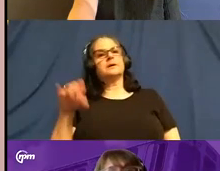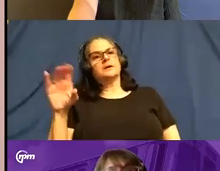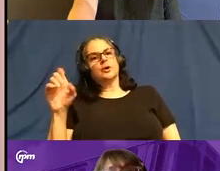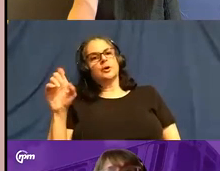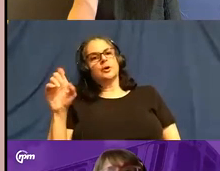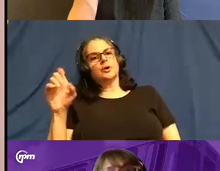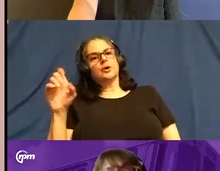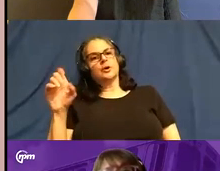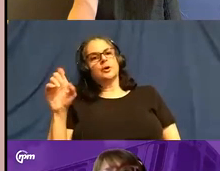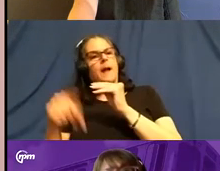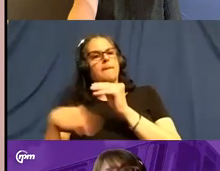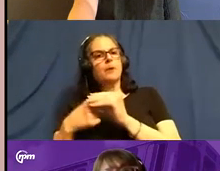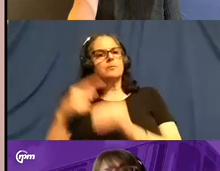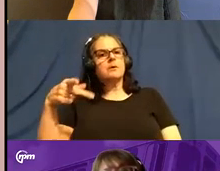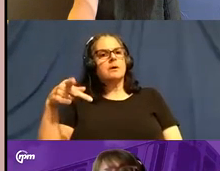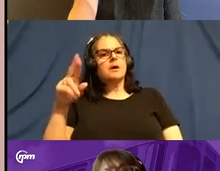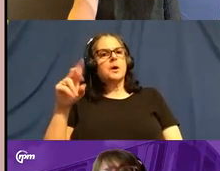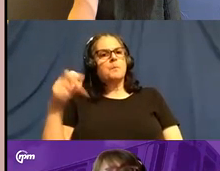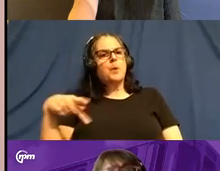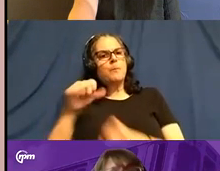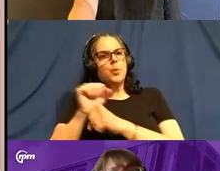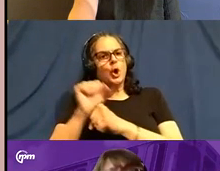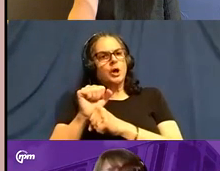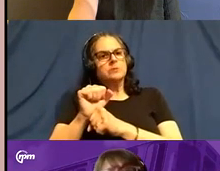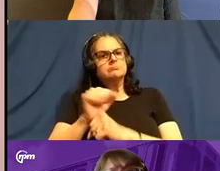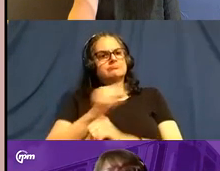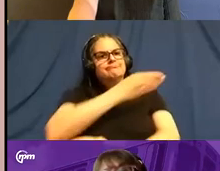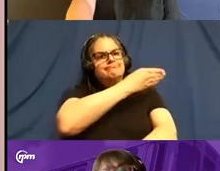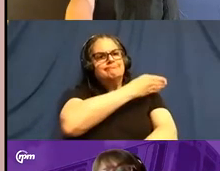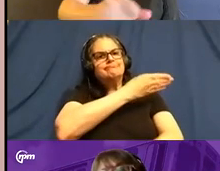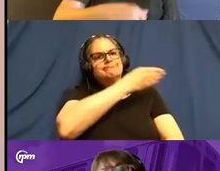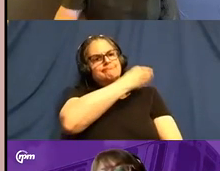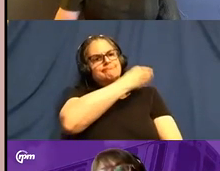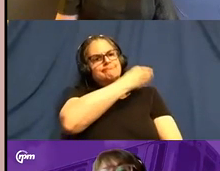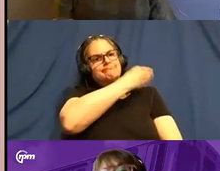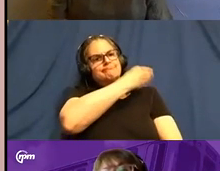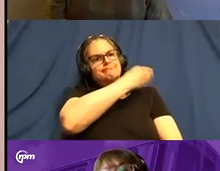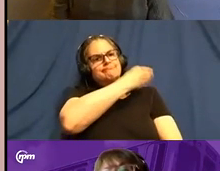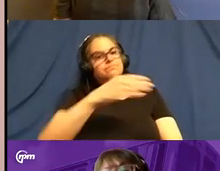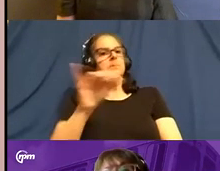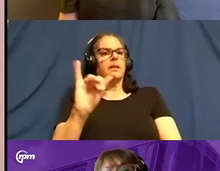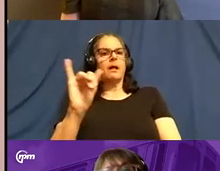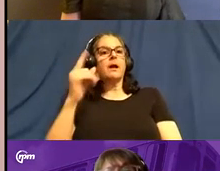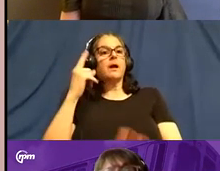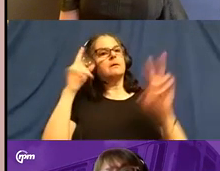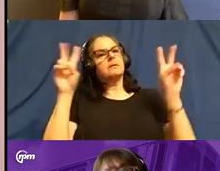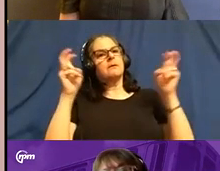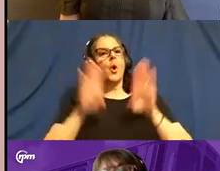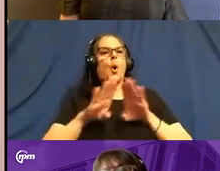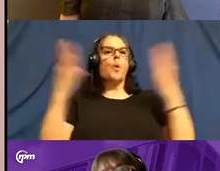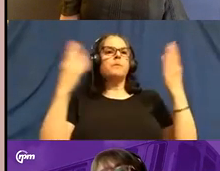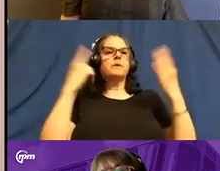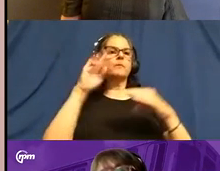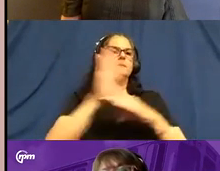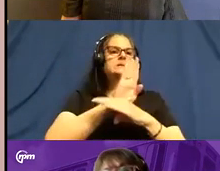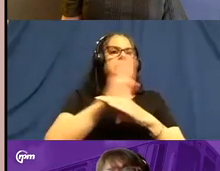construction starting next year. That is similar to what we're doing with the Open for Business program. Years back when